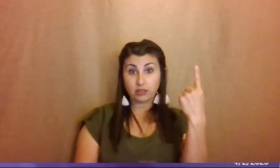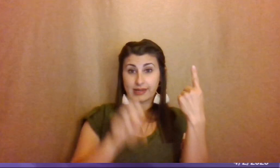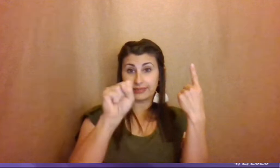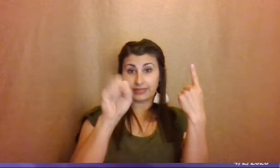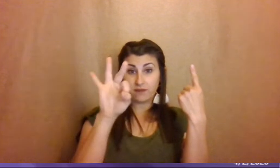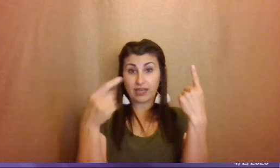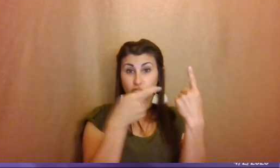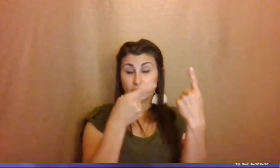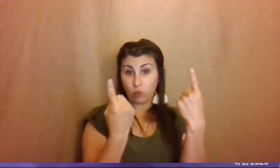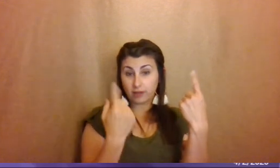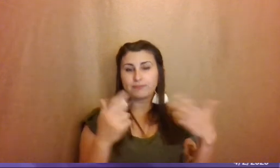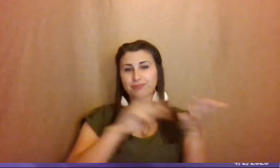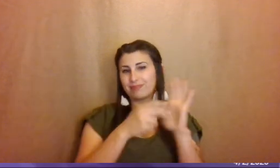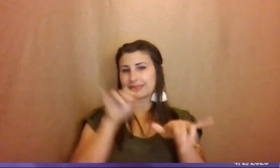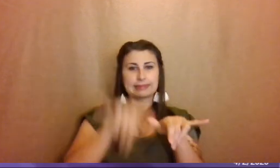the same size.